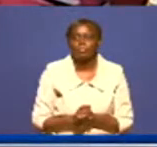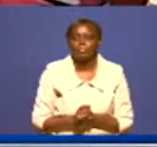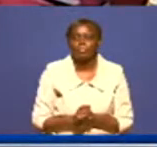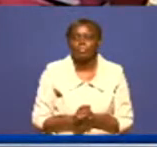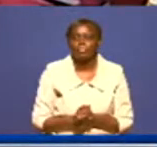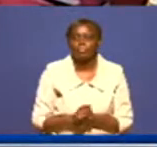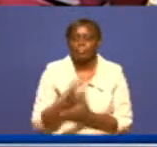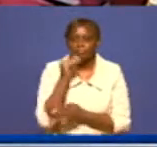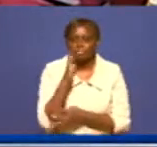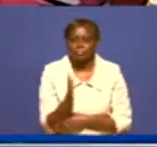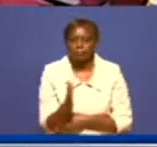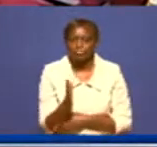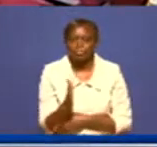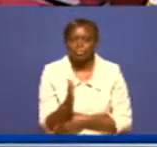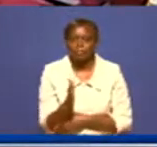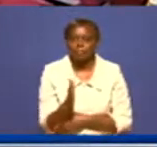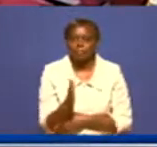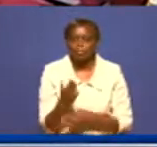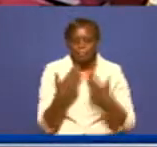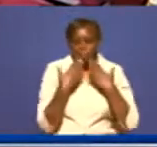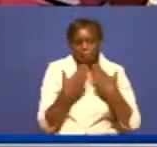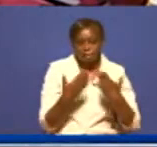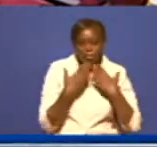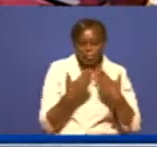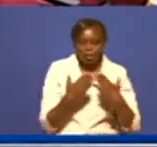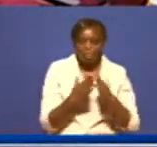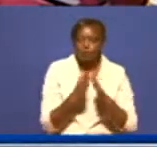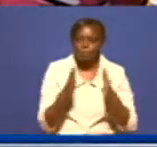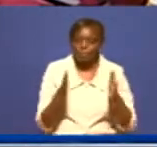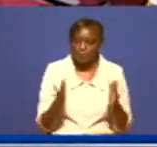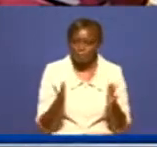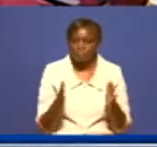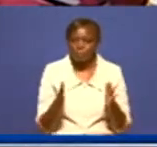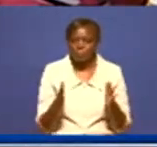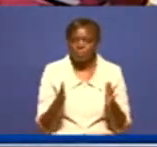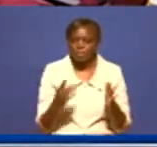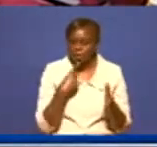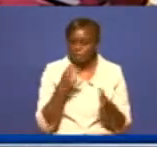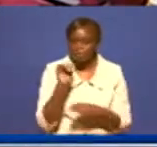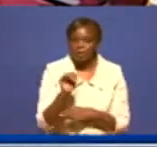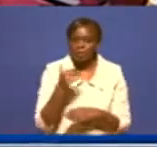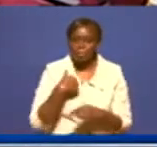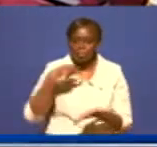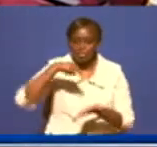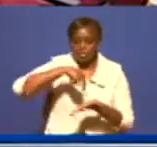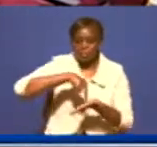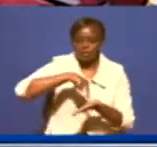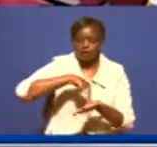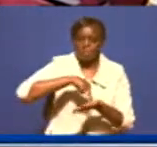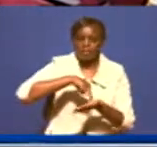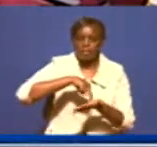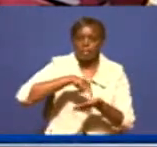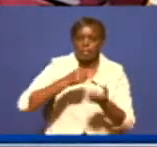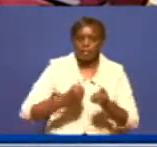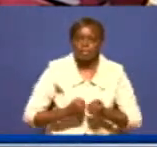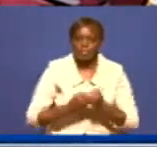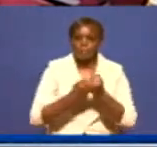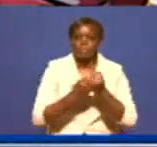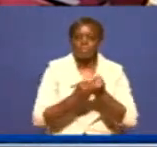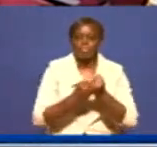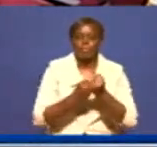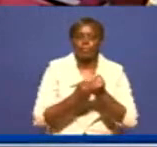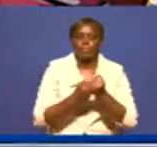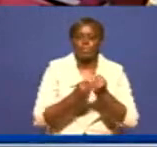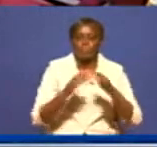Madam Speaker, I thank you. Let me begin by saying that I rise to support the Landlord and